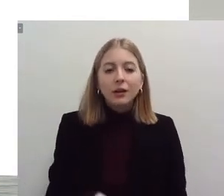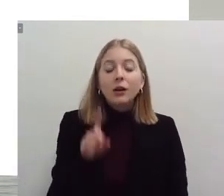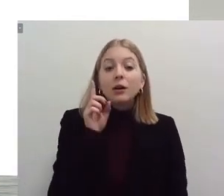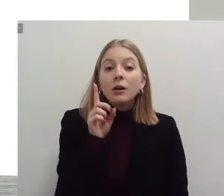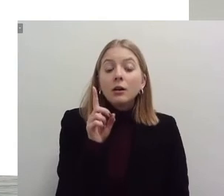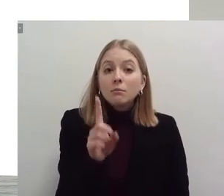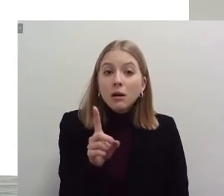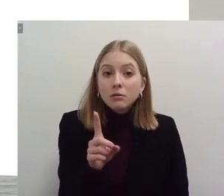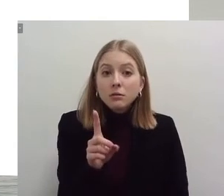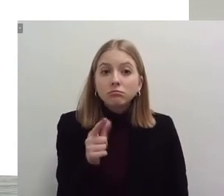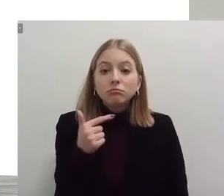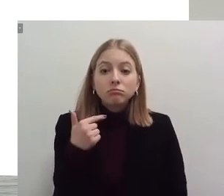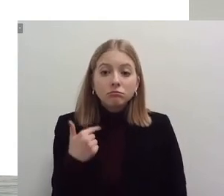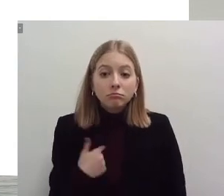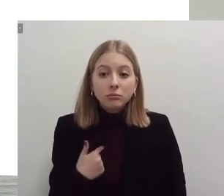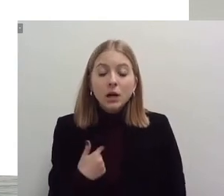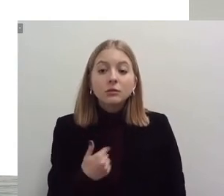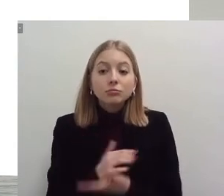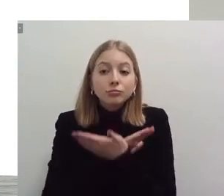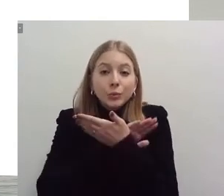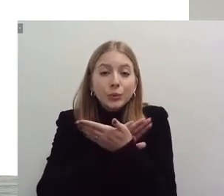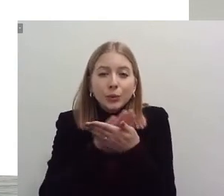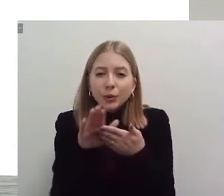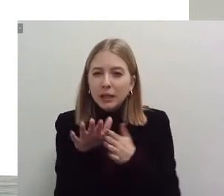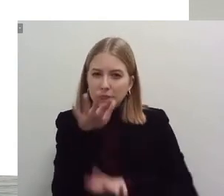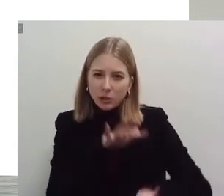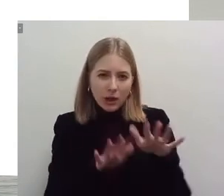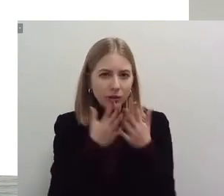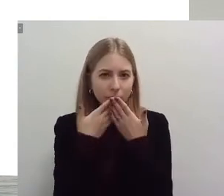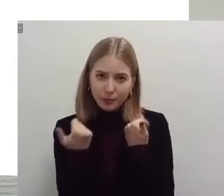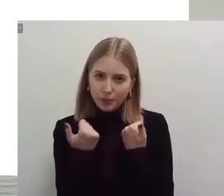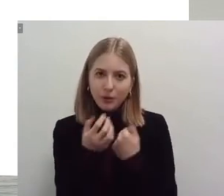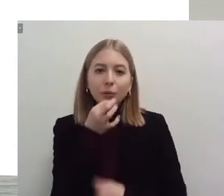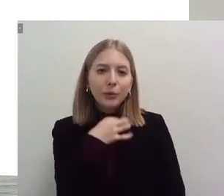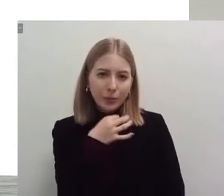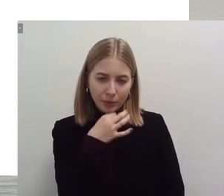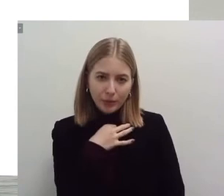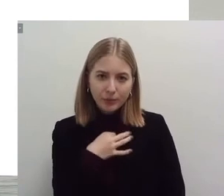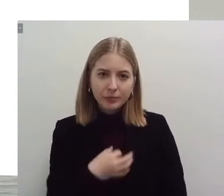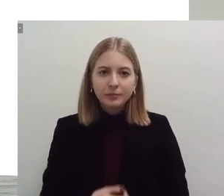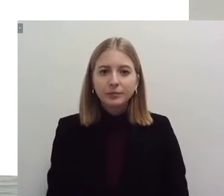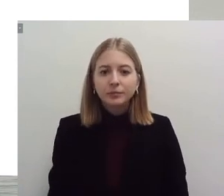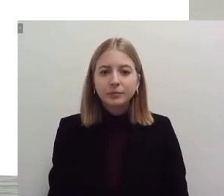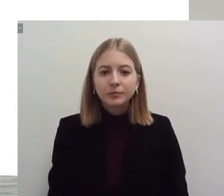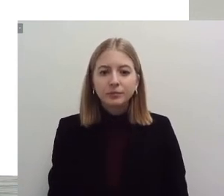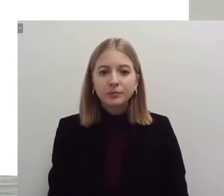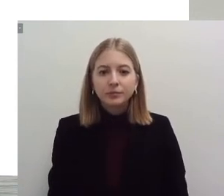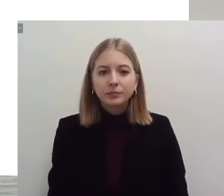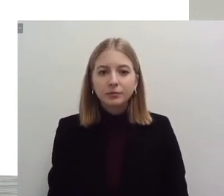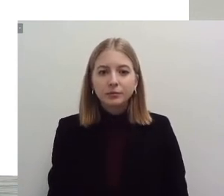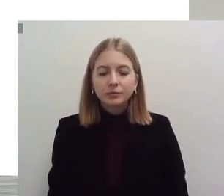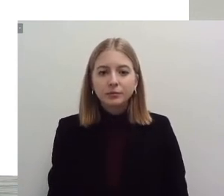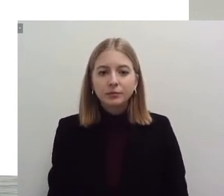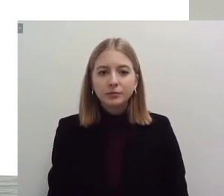situation. We do see, as I said, in the daily practices in child